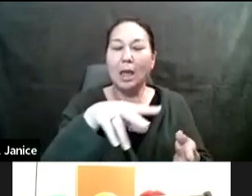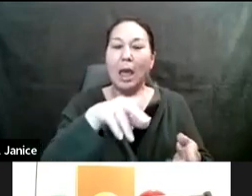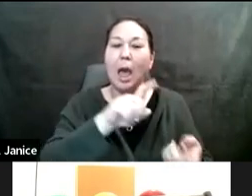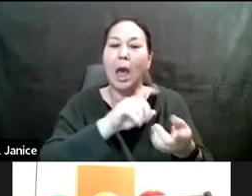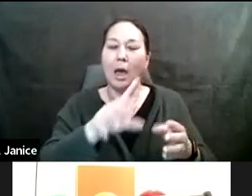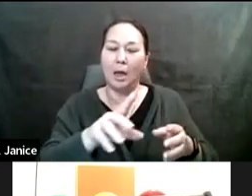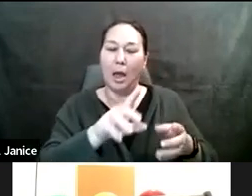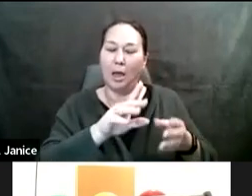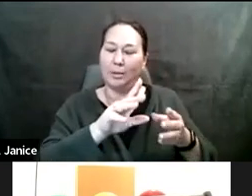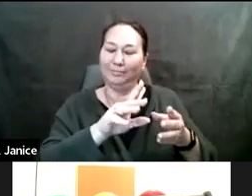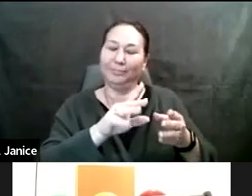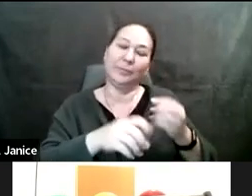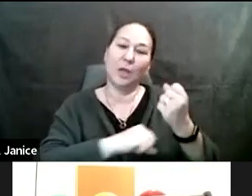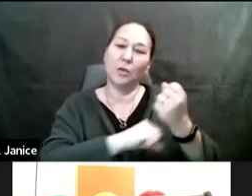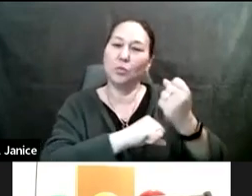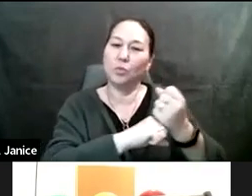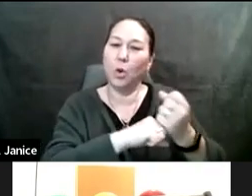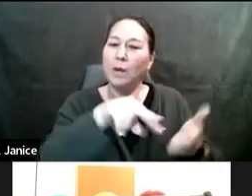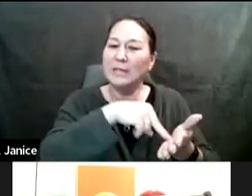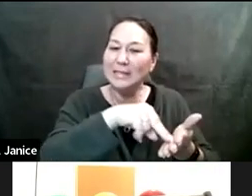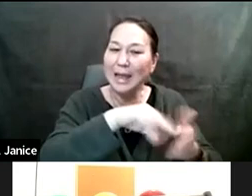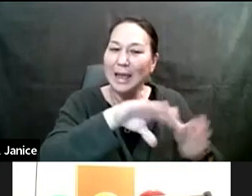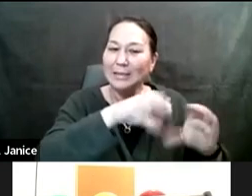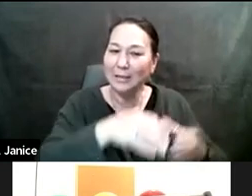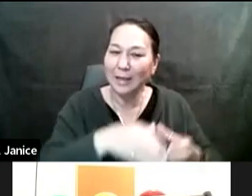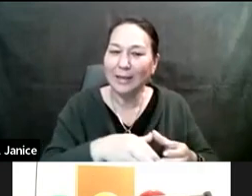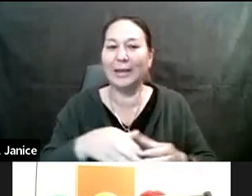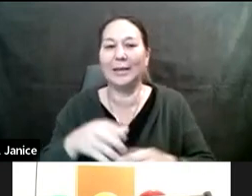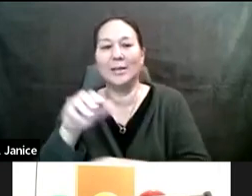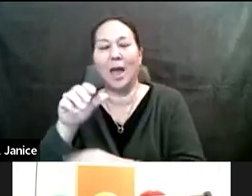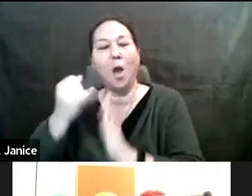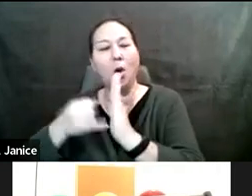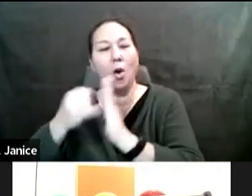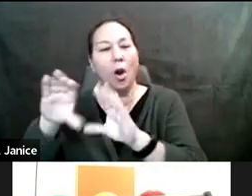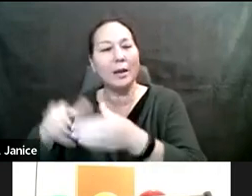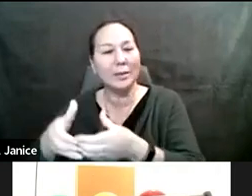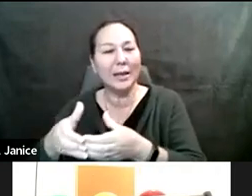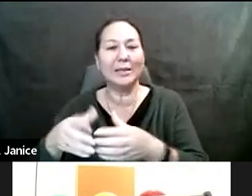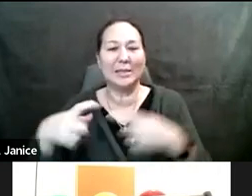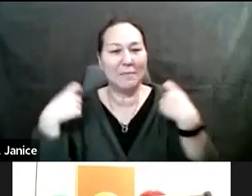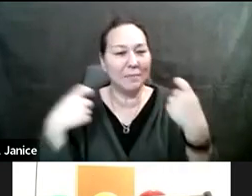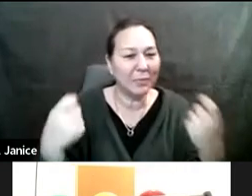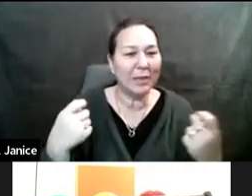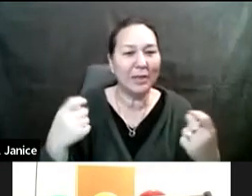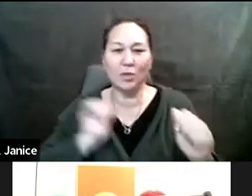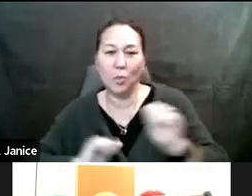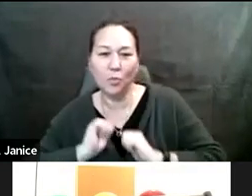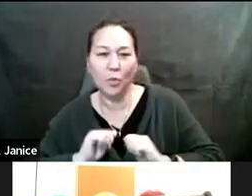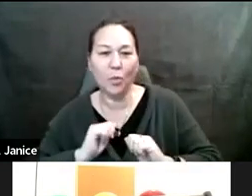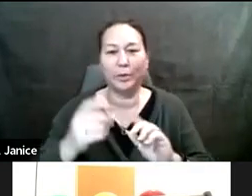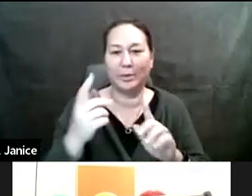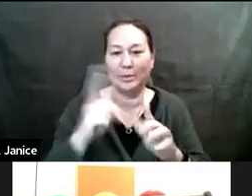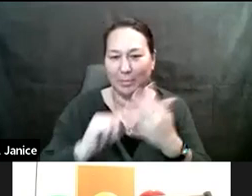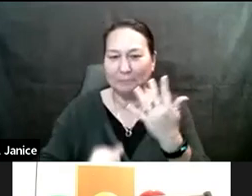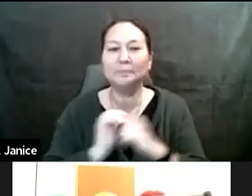performance arts additionally we're excited to plan field trips for our students enabling them to